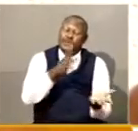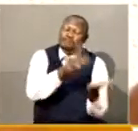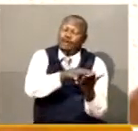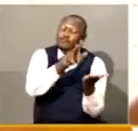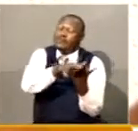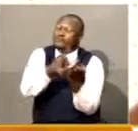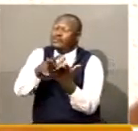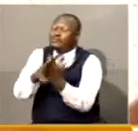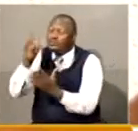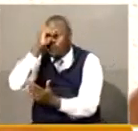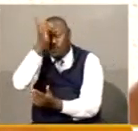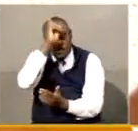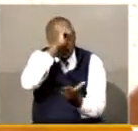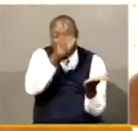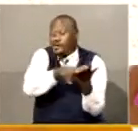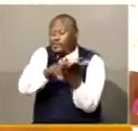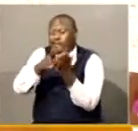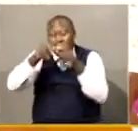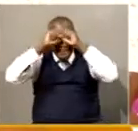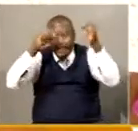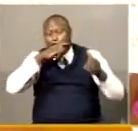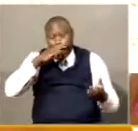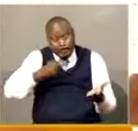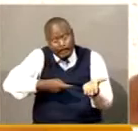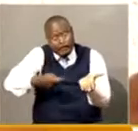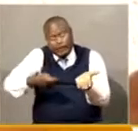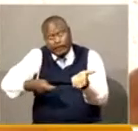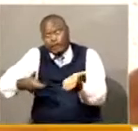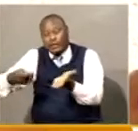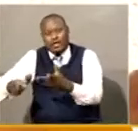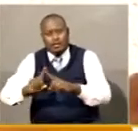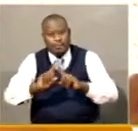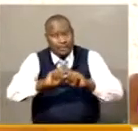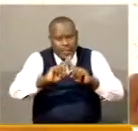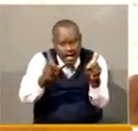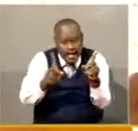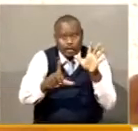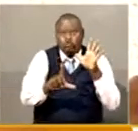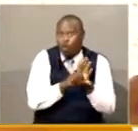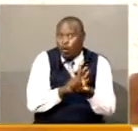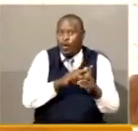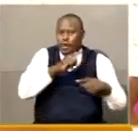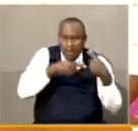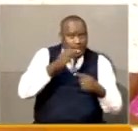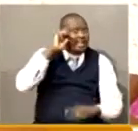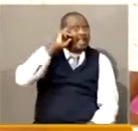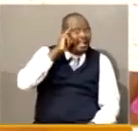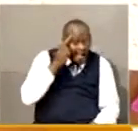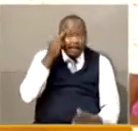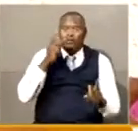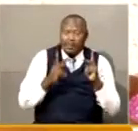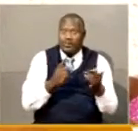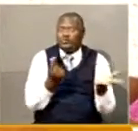being passed, they're being asserted to by President Yoweri Museveni, but a bill pertaining to the mental health and well-being of